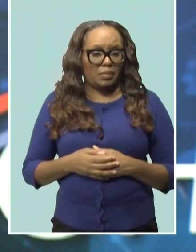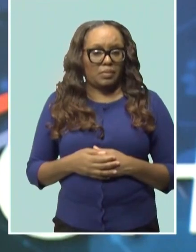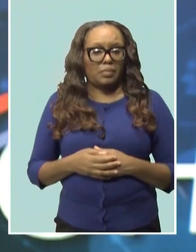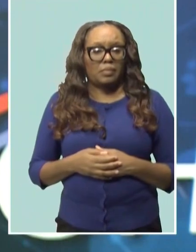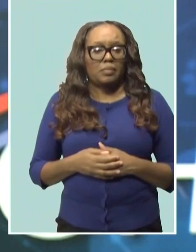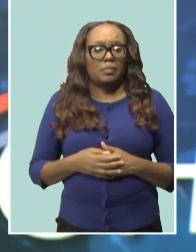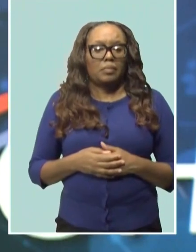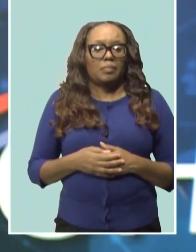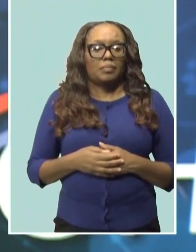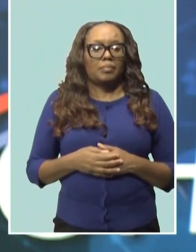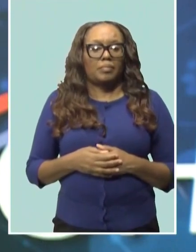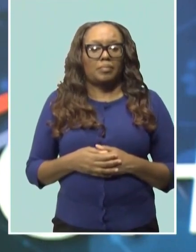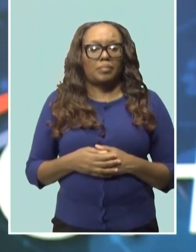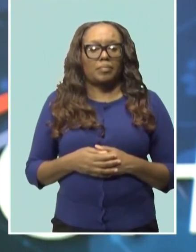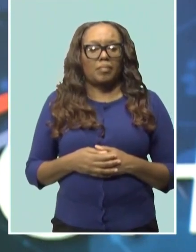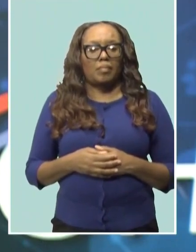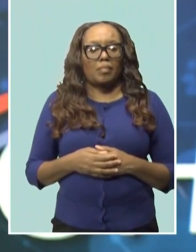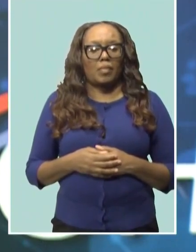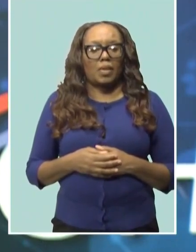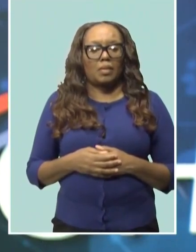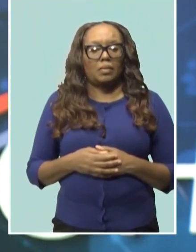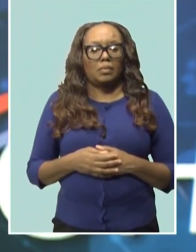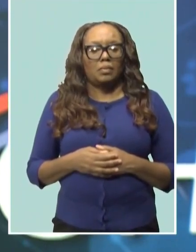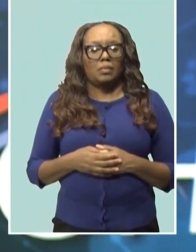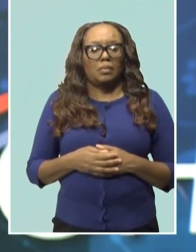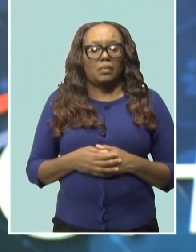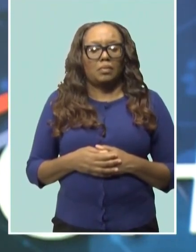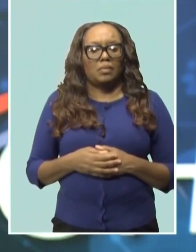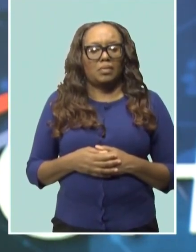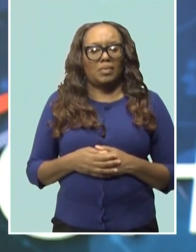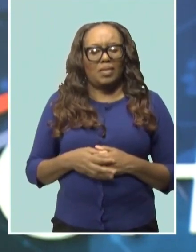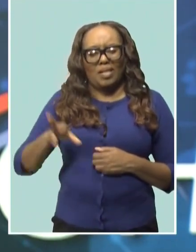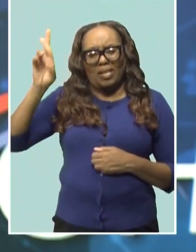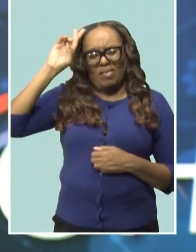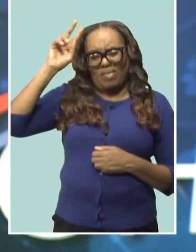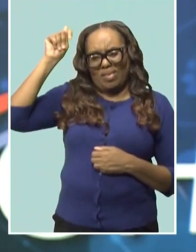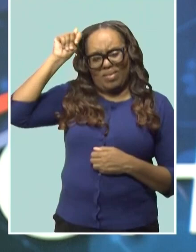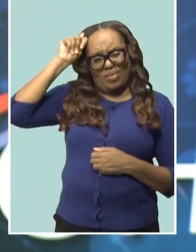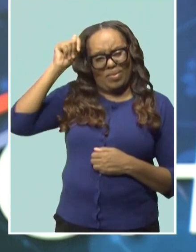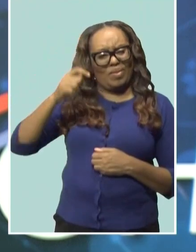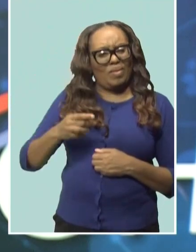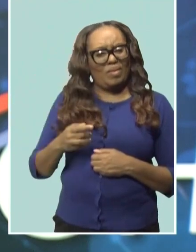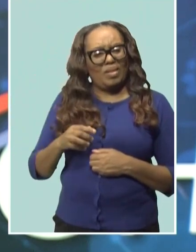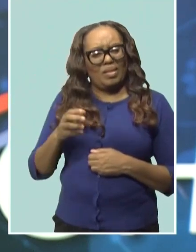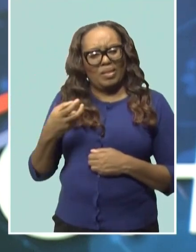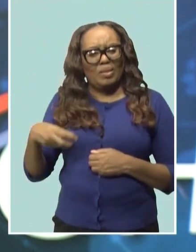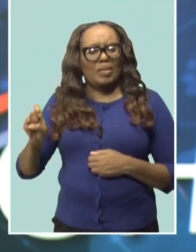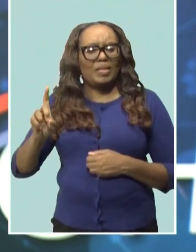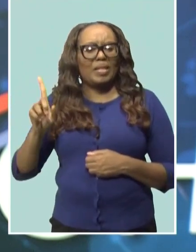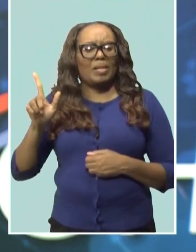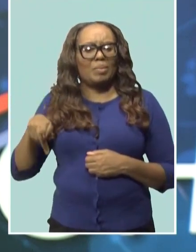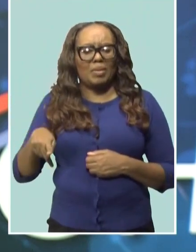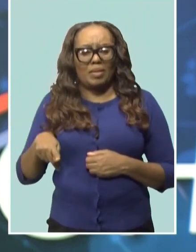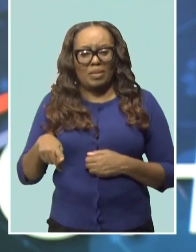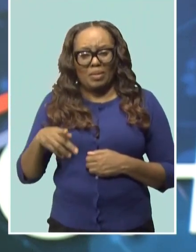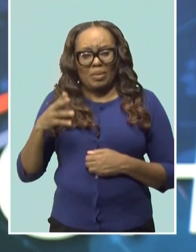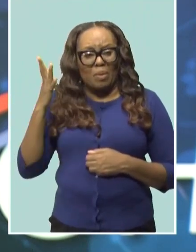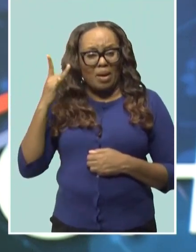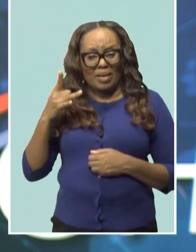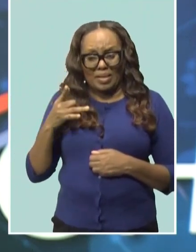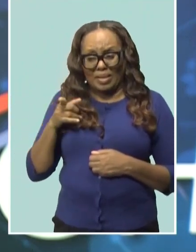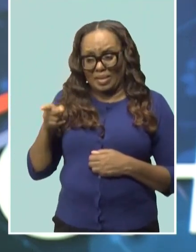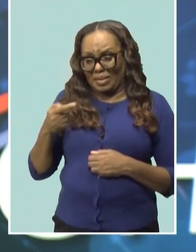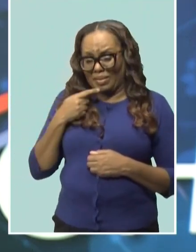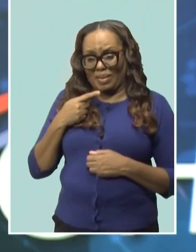Mr. Blackman believes it is incorrect to say that Mr. Thorne's decision to join the opposition Democratic Labour Party was inspired by God.